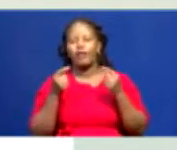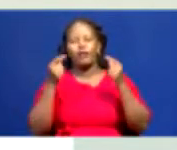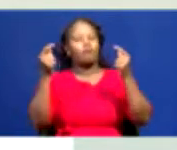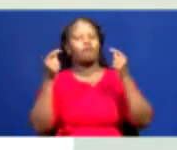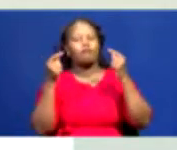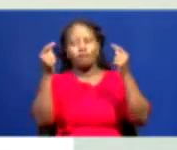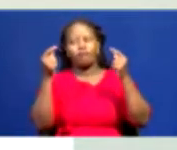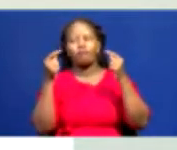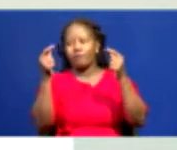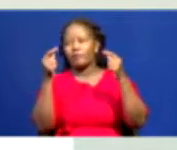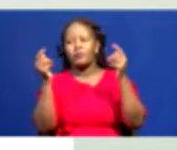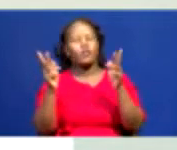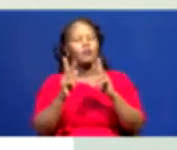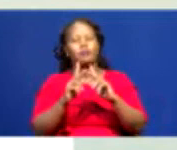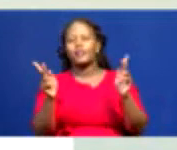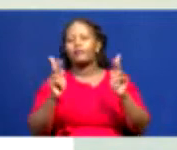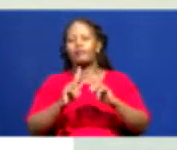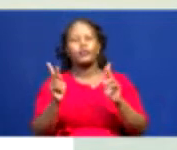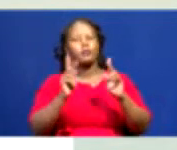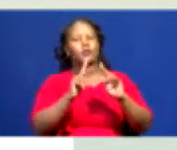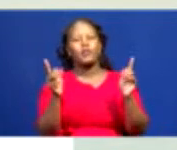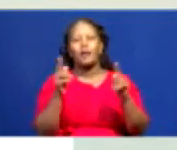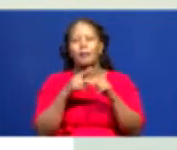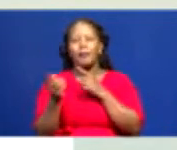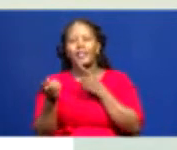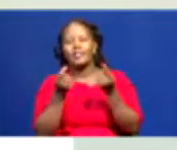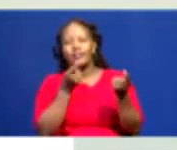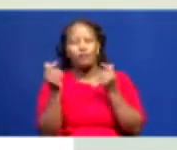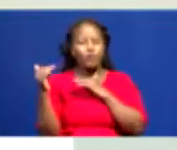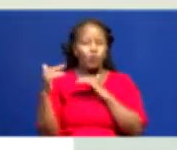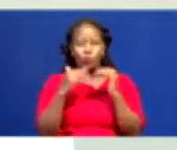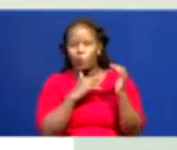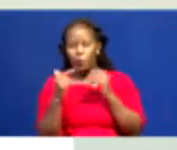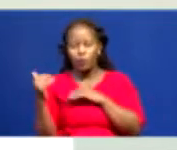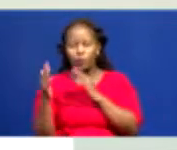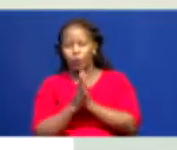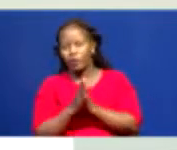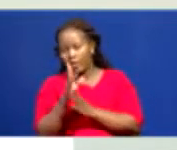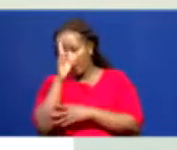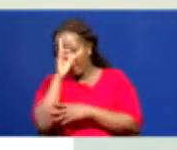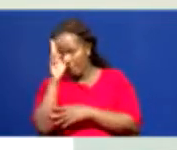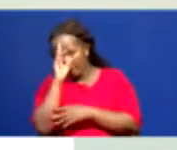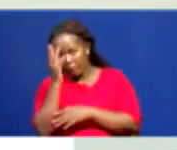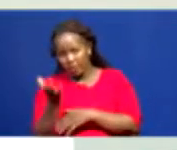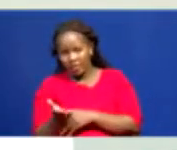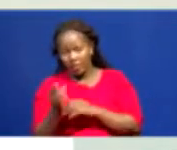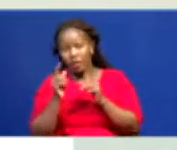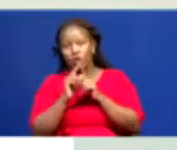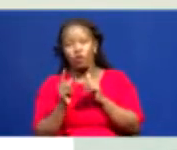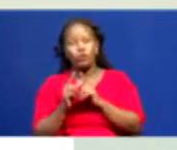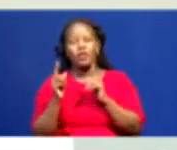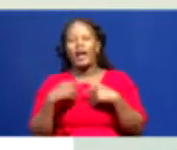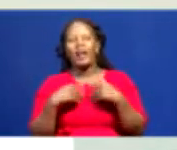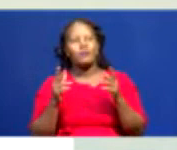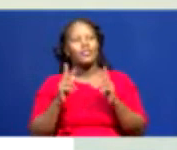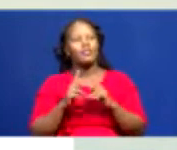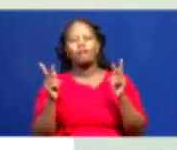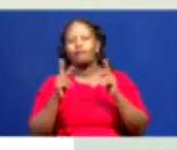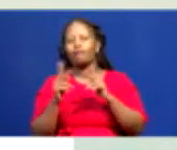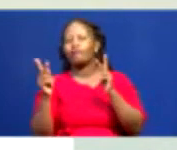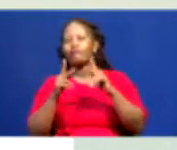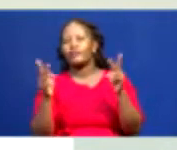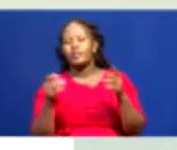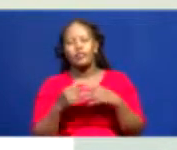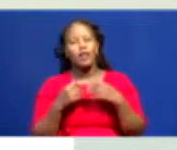largely peaceful, save for, of course, a few engagements here and there with the security officers. They've been peaceful. We've not had